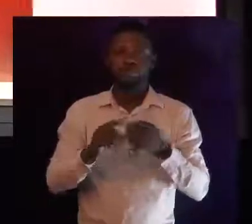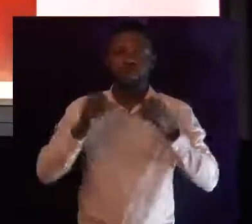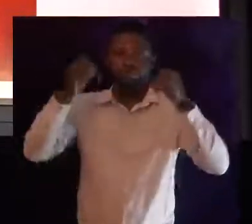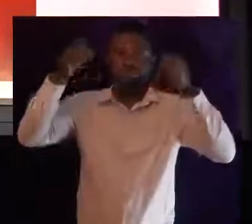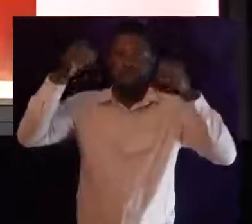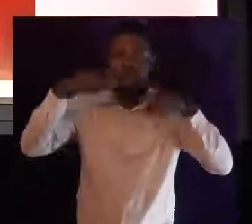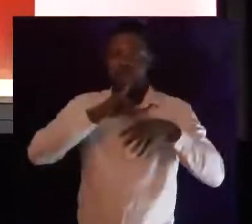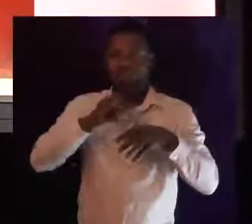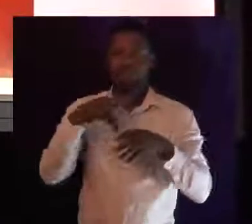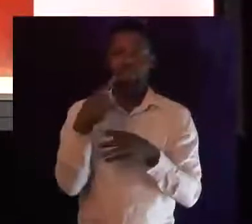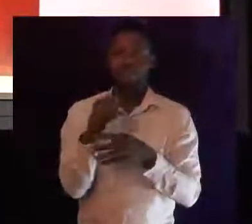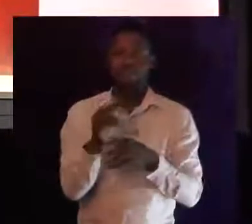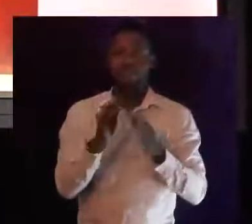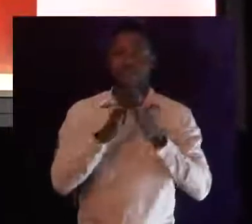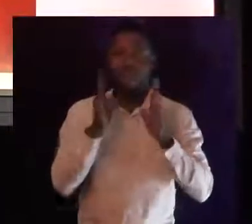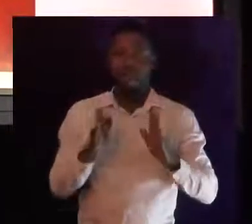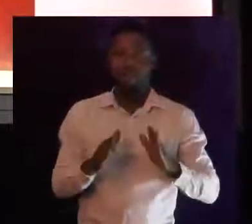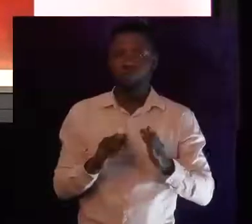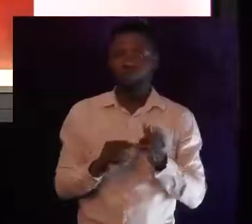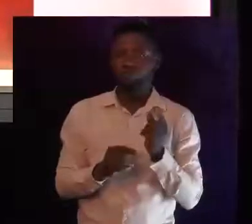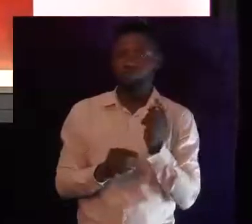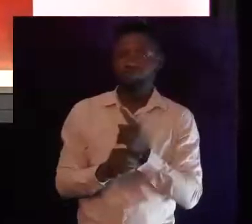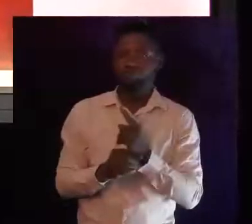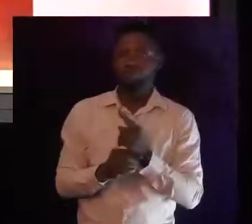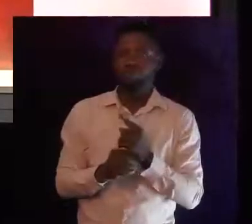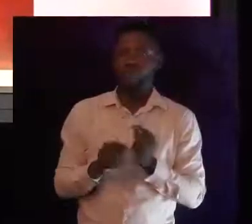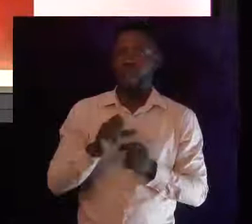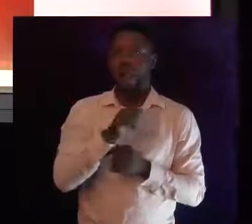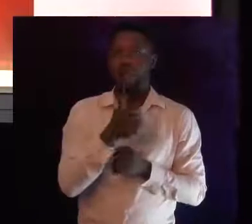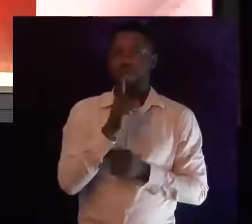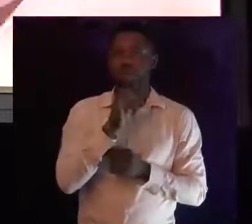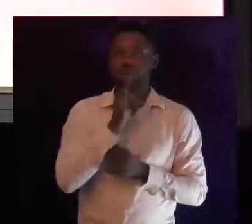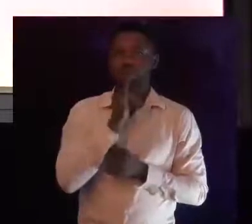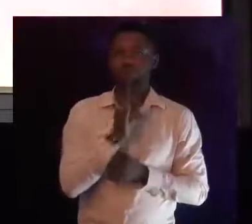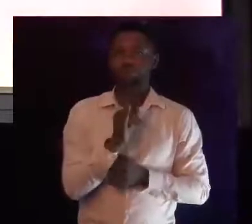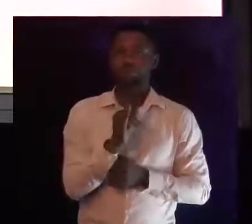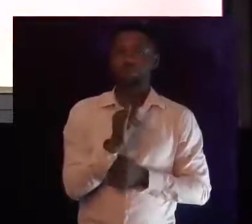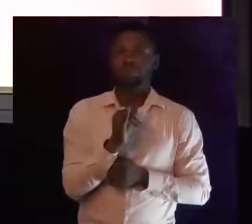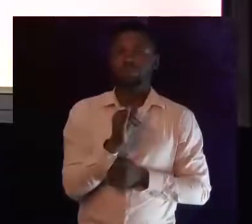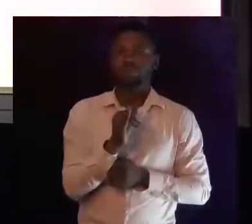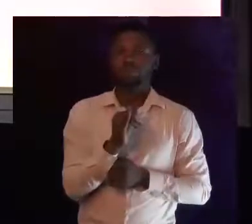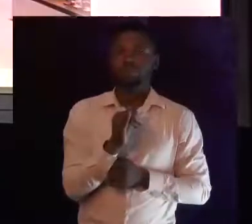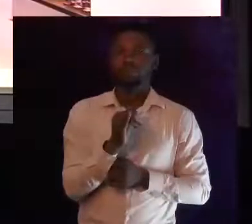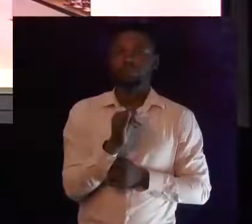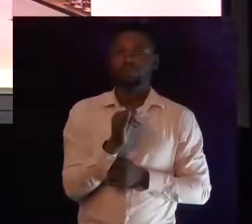to lighten the house. Next is